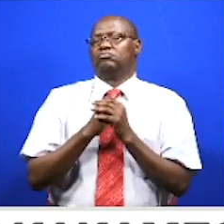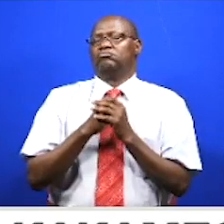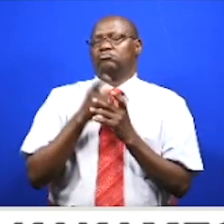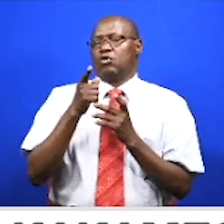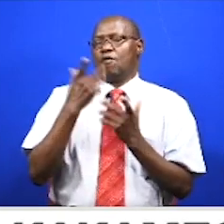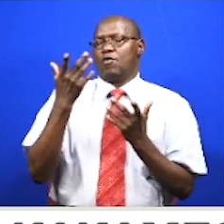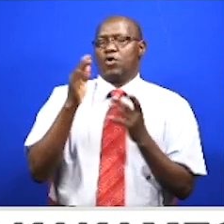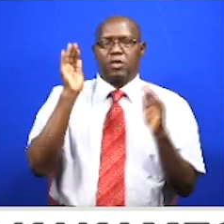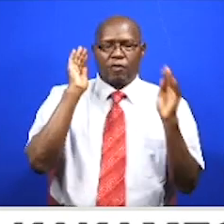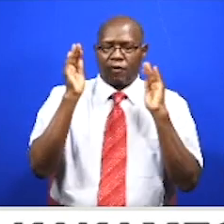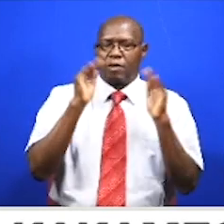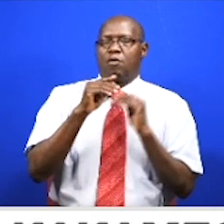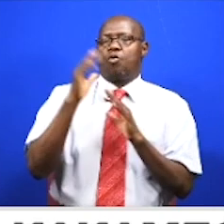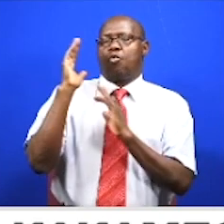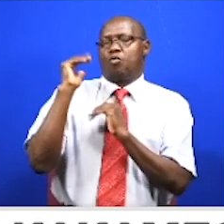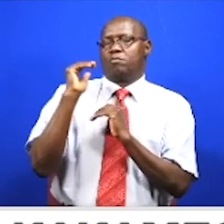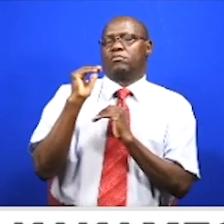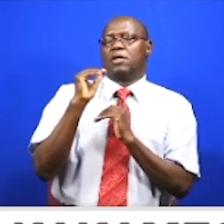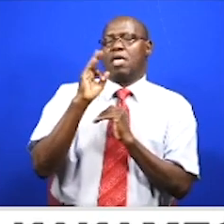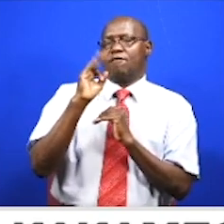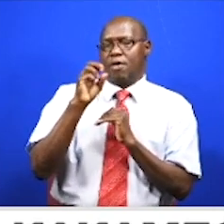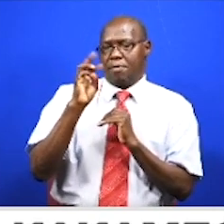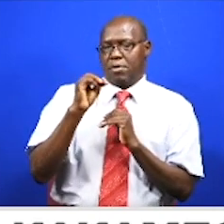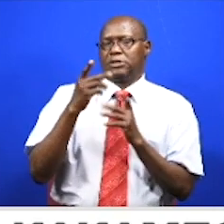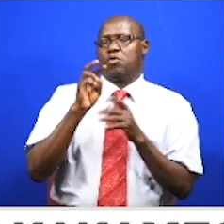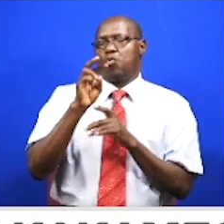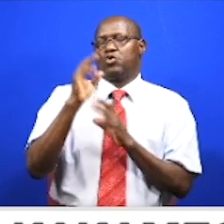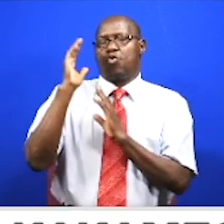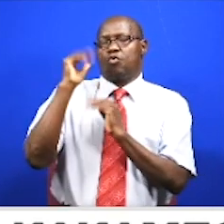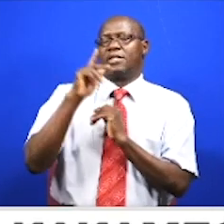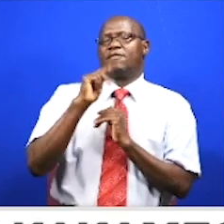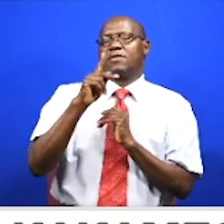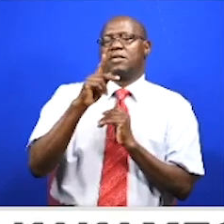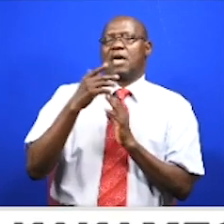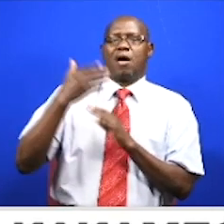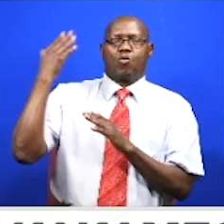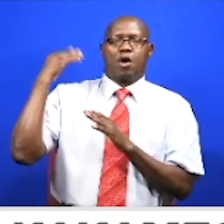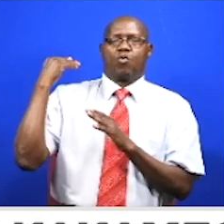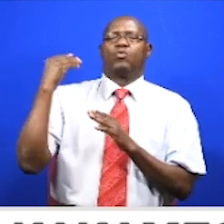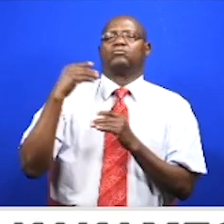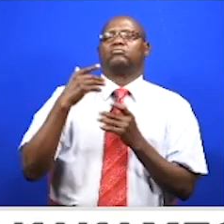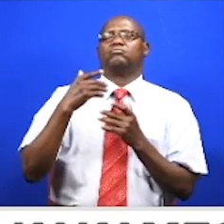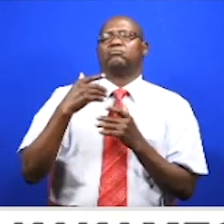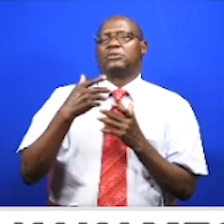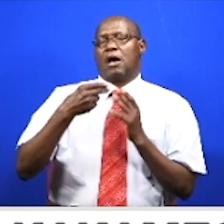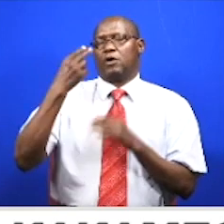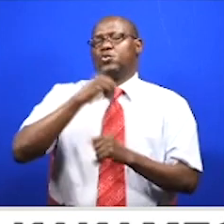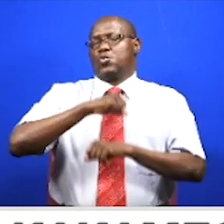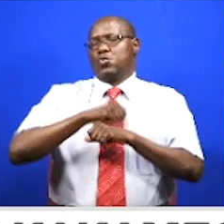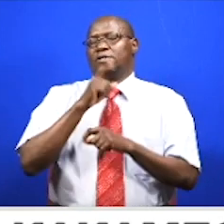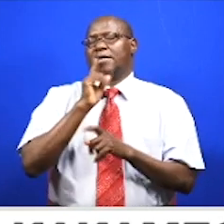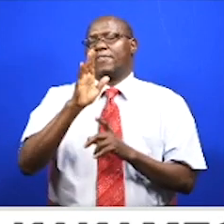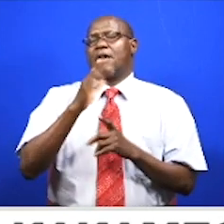they started listening to Hope FM and watching Hope TV since back in high school, say their lives have been greatly impacted through the